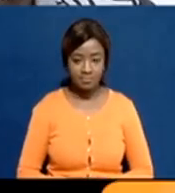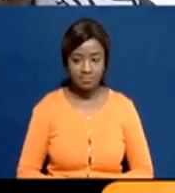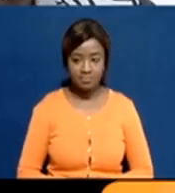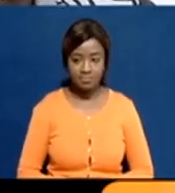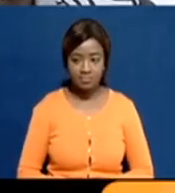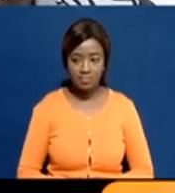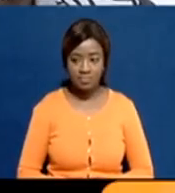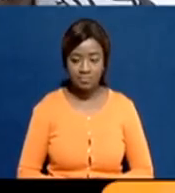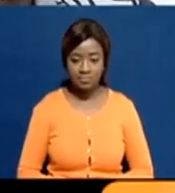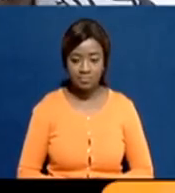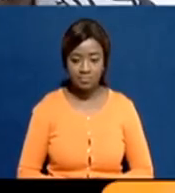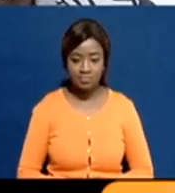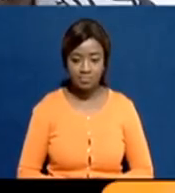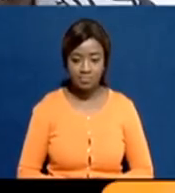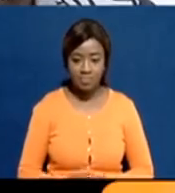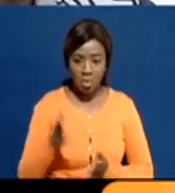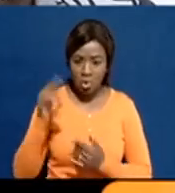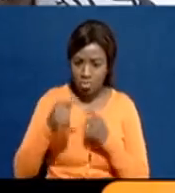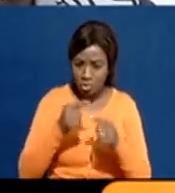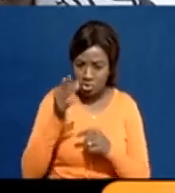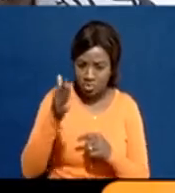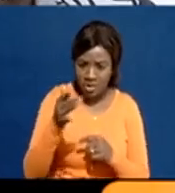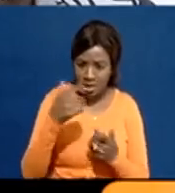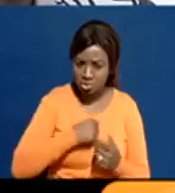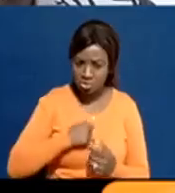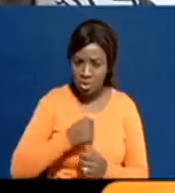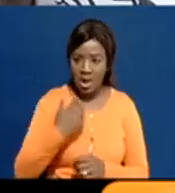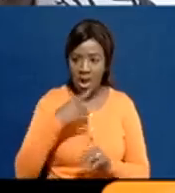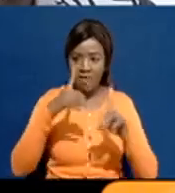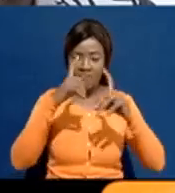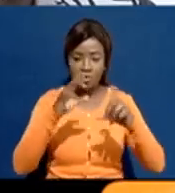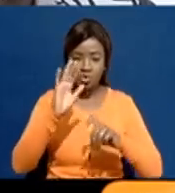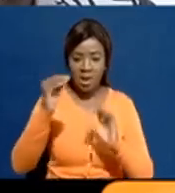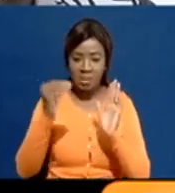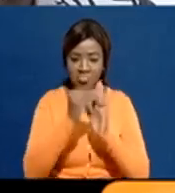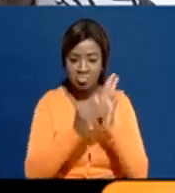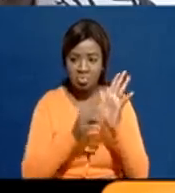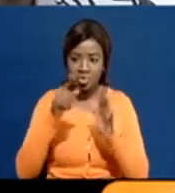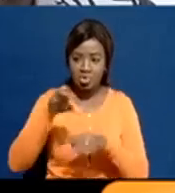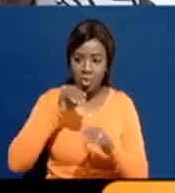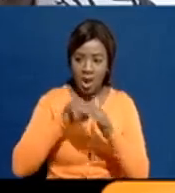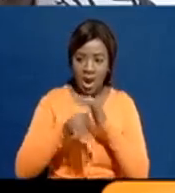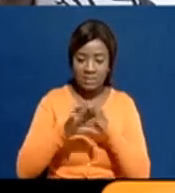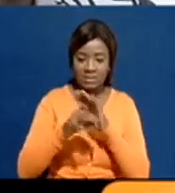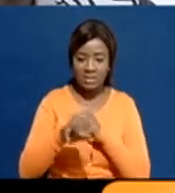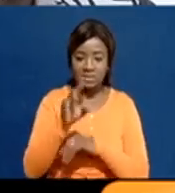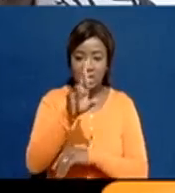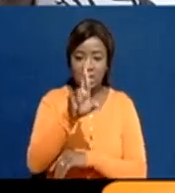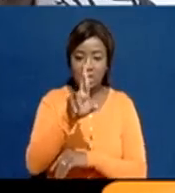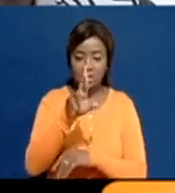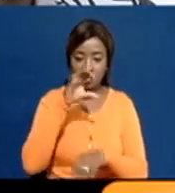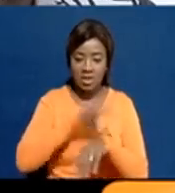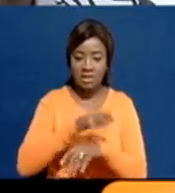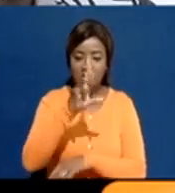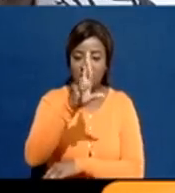That it was cancer. I hope we haven't lost you, Richard. I've put up some photos there of you receiving radiotherapy in India, because